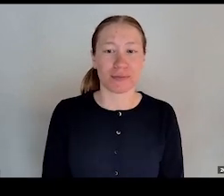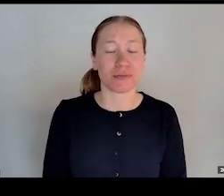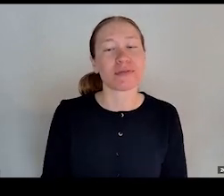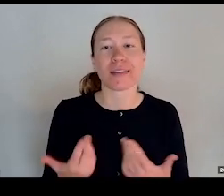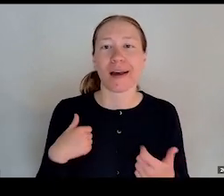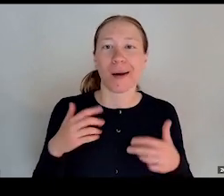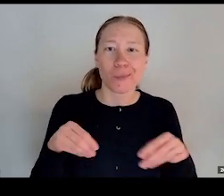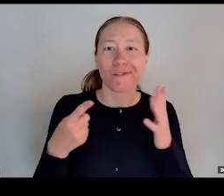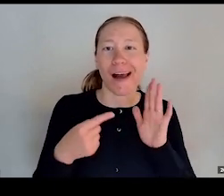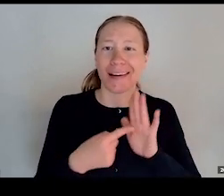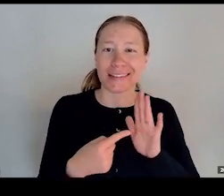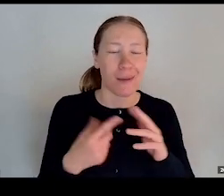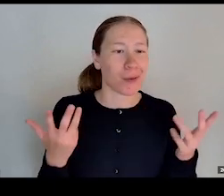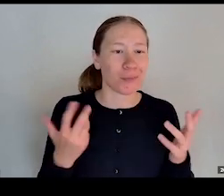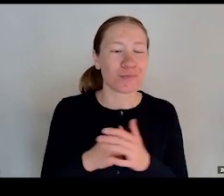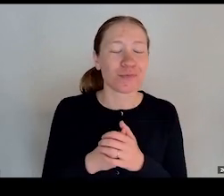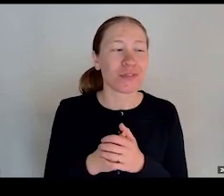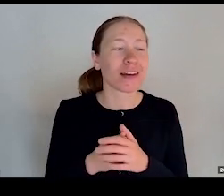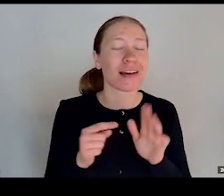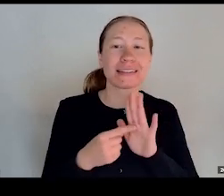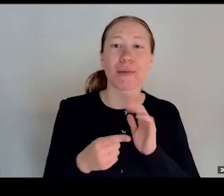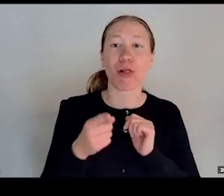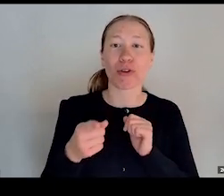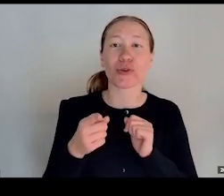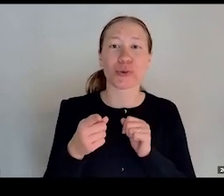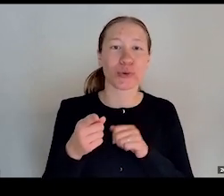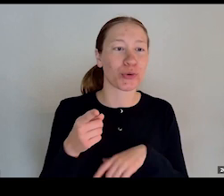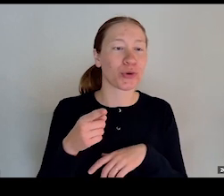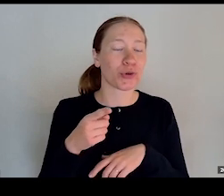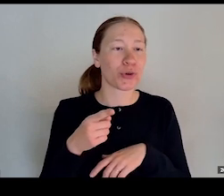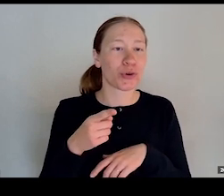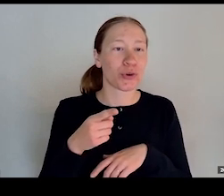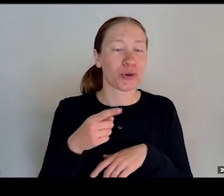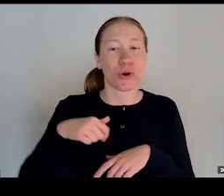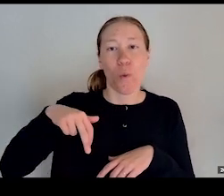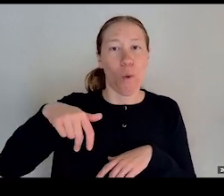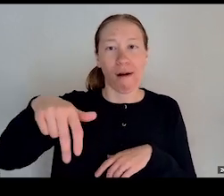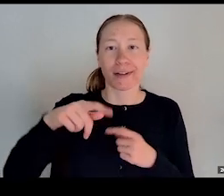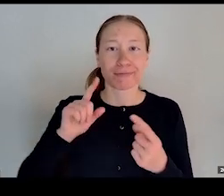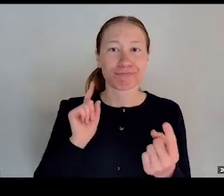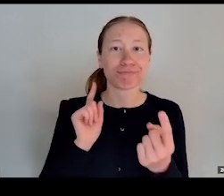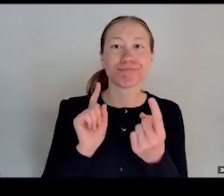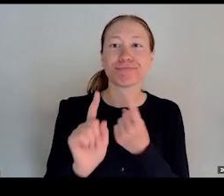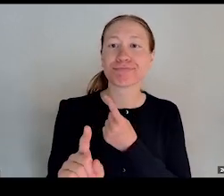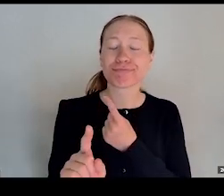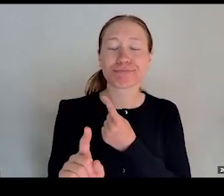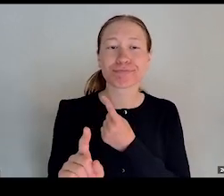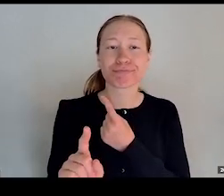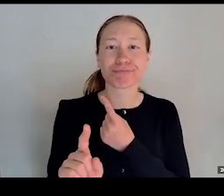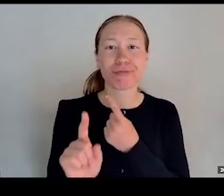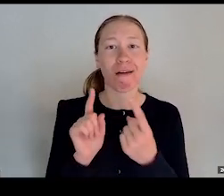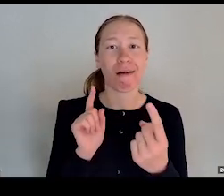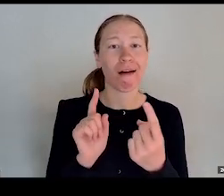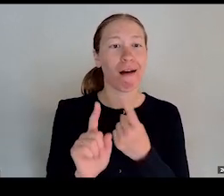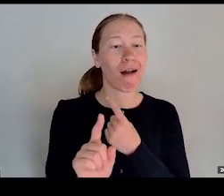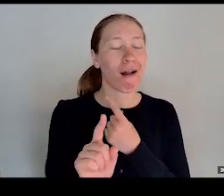is for communication is, say you're in a hallway, you're walking by from a meeting and a drive-by conversation occurs.